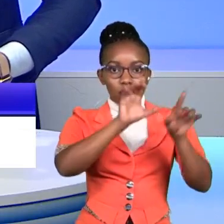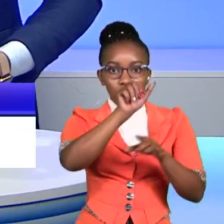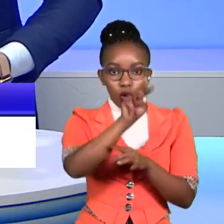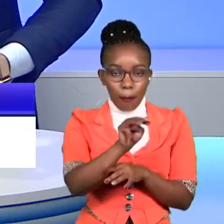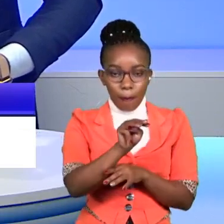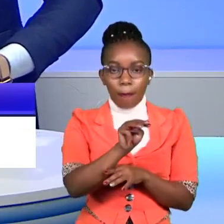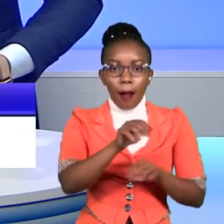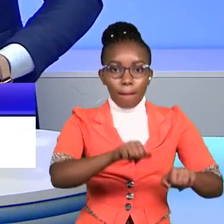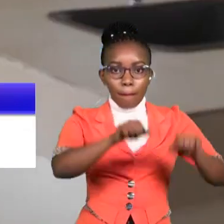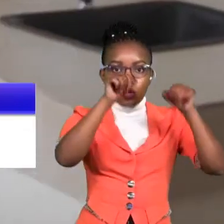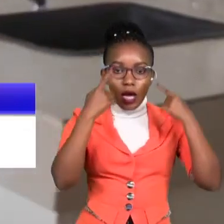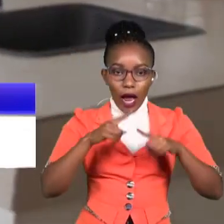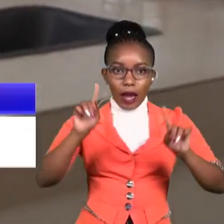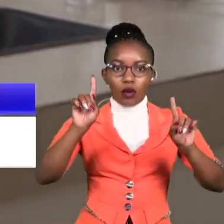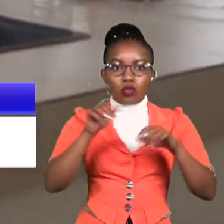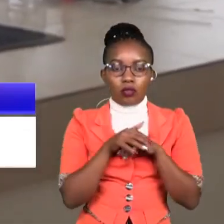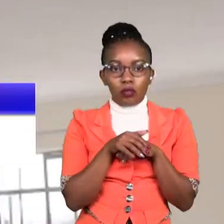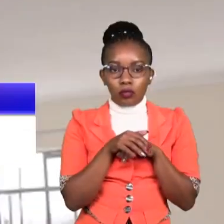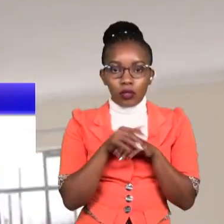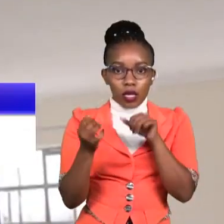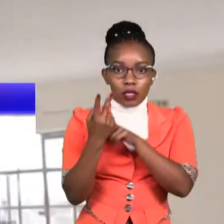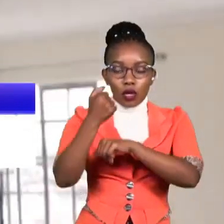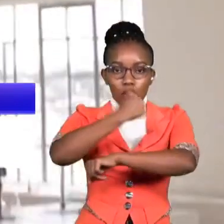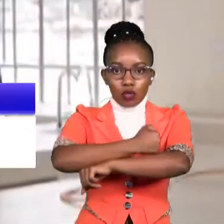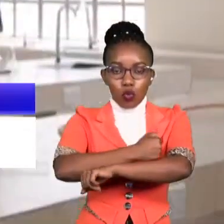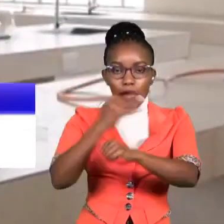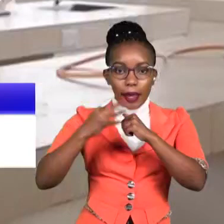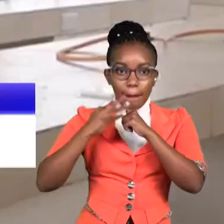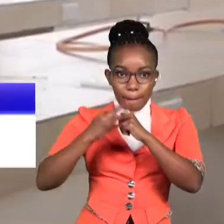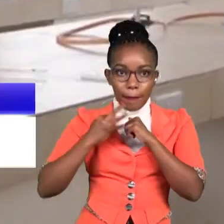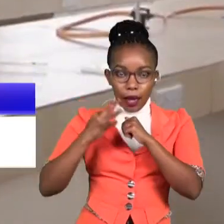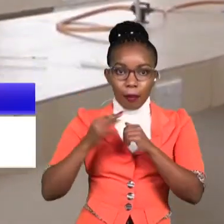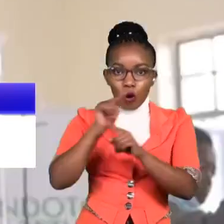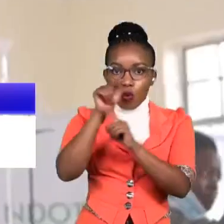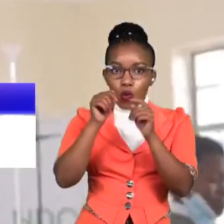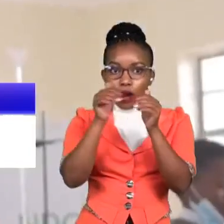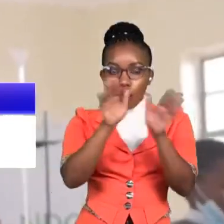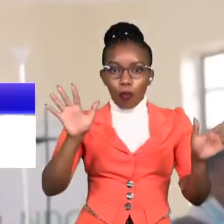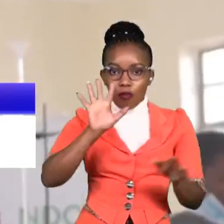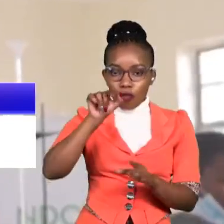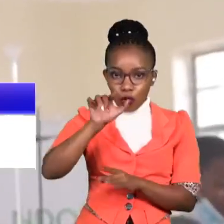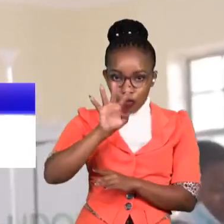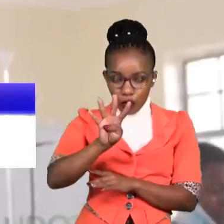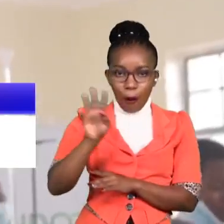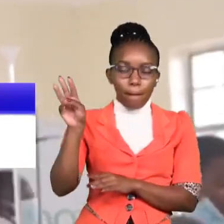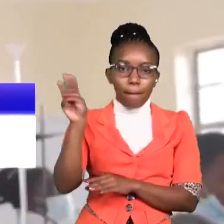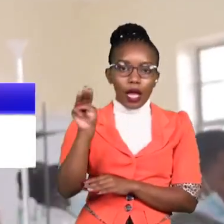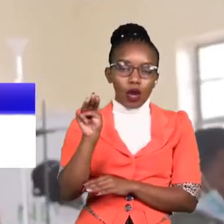Ndegwa made the announcement at Shadrack Kimalele Secondary School in Kibra, where he officially opened a 5.4 million Kenya